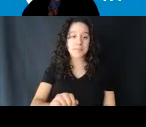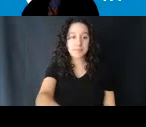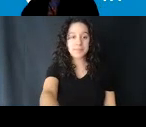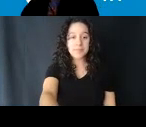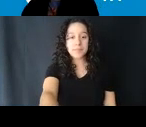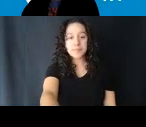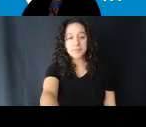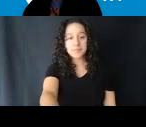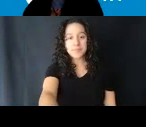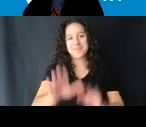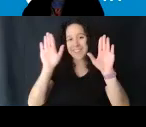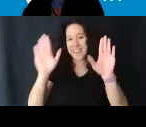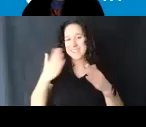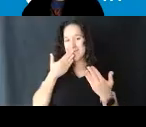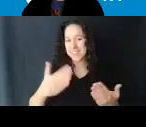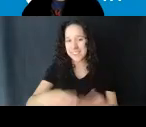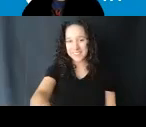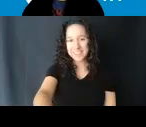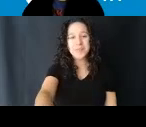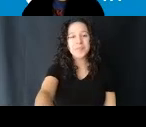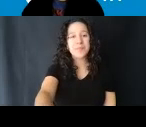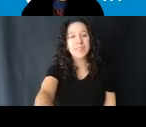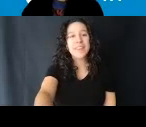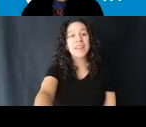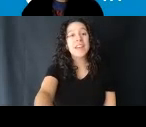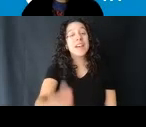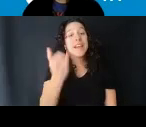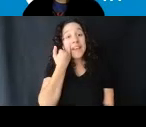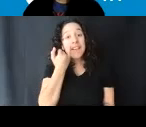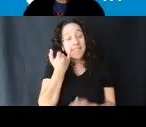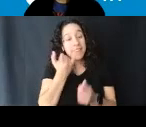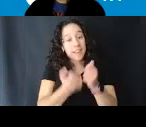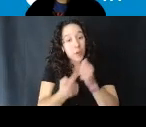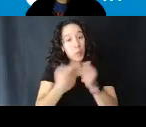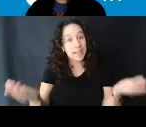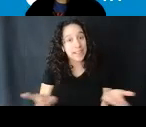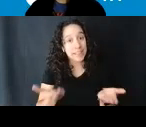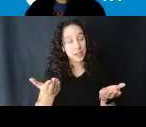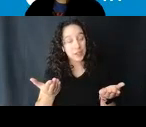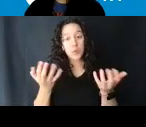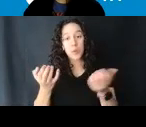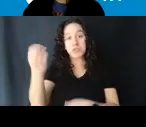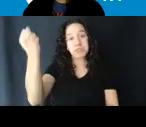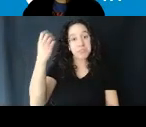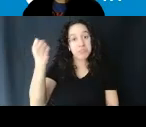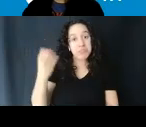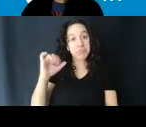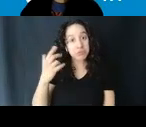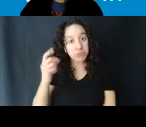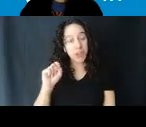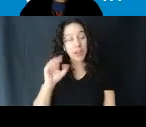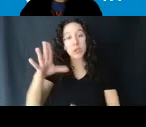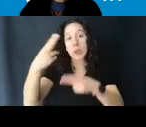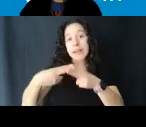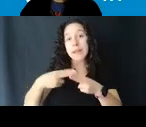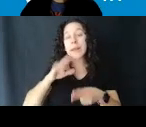Great, thank you so much. And if everyone who is here today wanted to put in the chat your name,